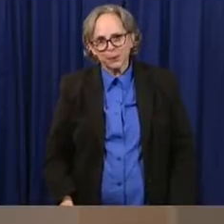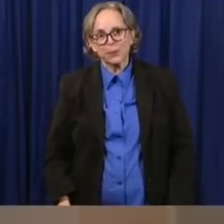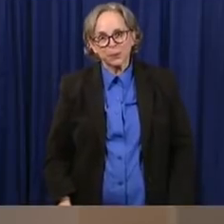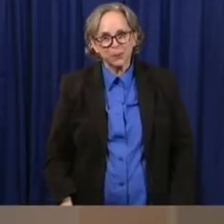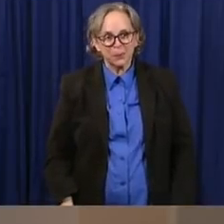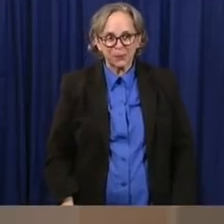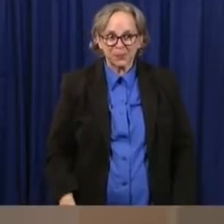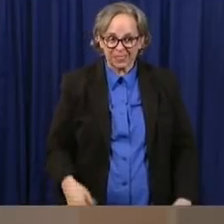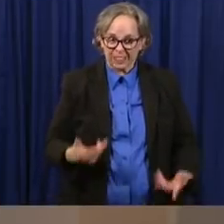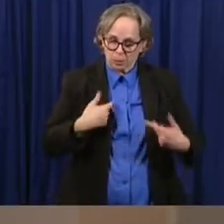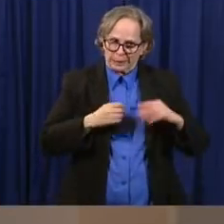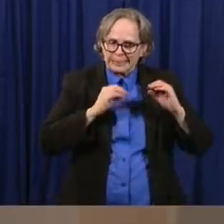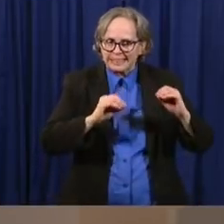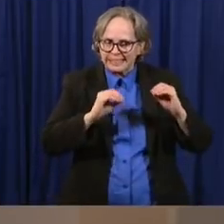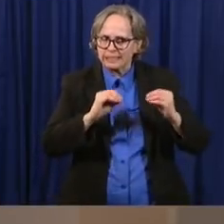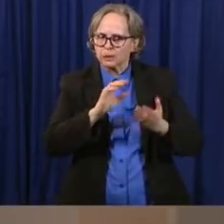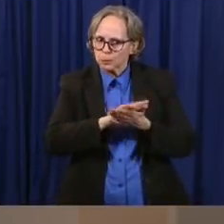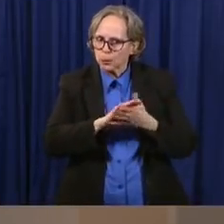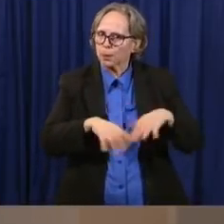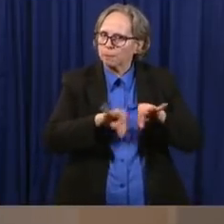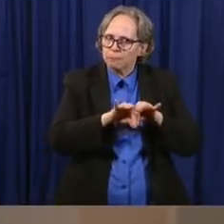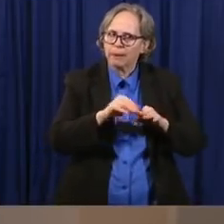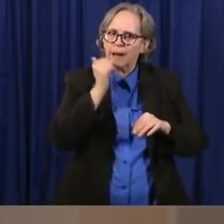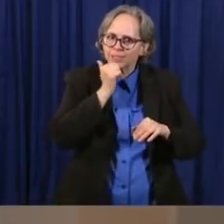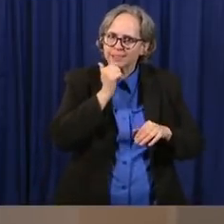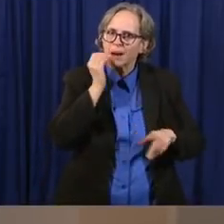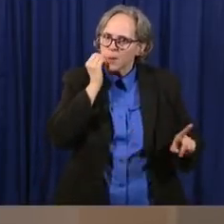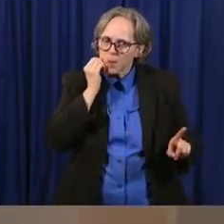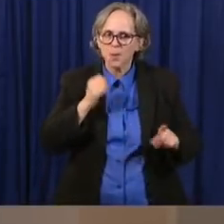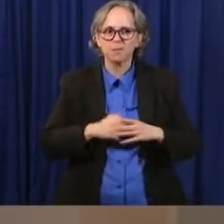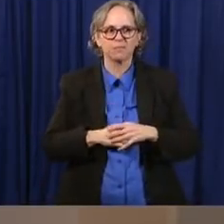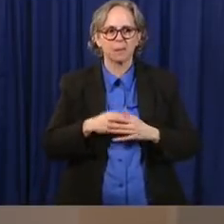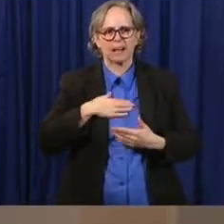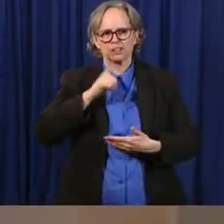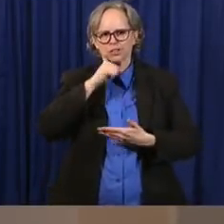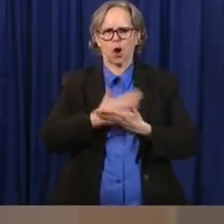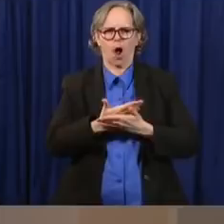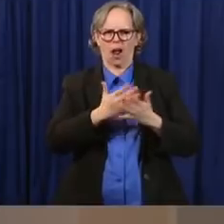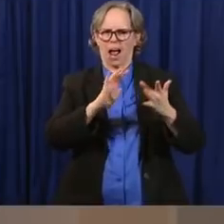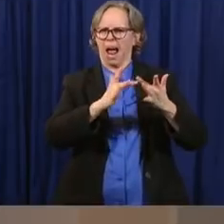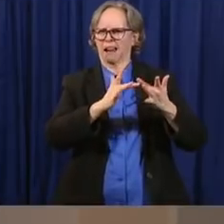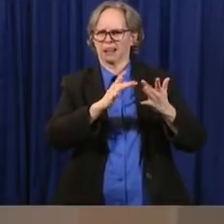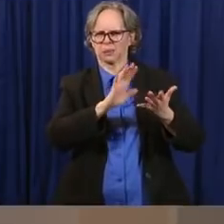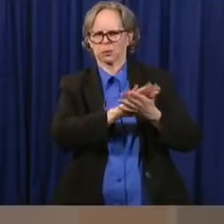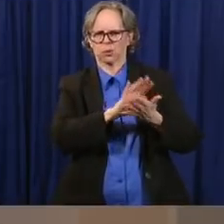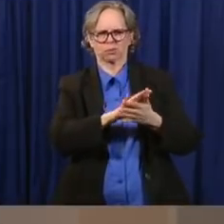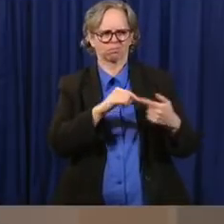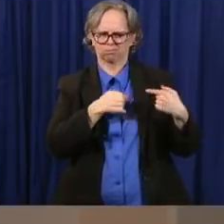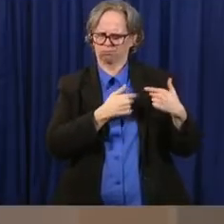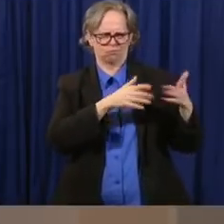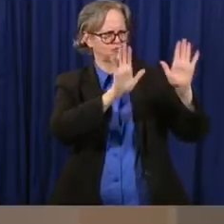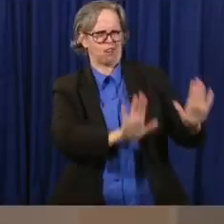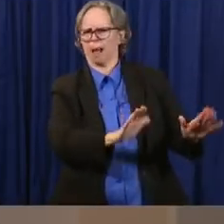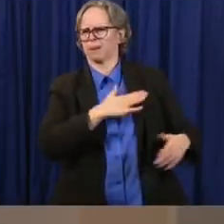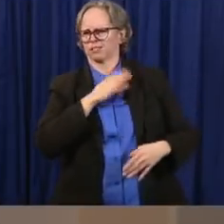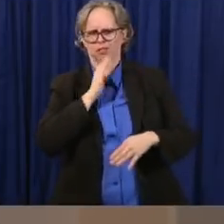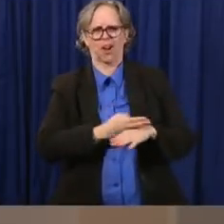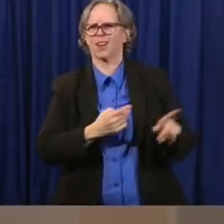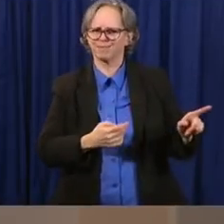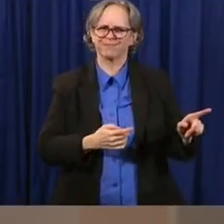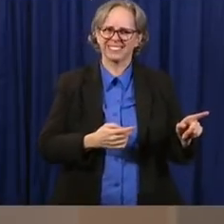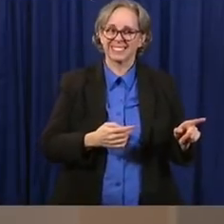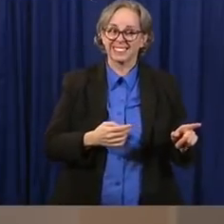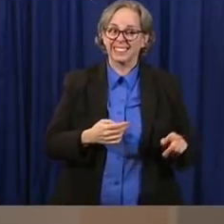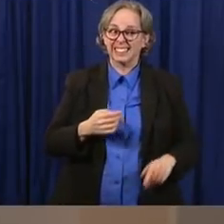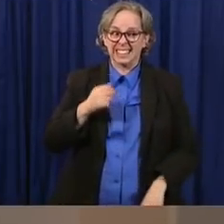conducting school every day. Our daughters do it online, and it's worked out great. But yesterday I came home, and my daughter Katie